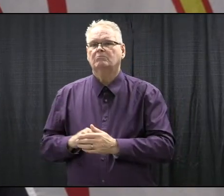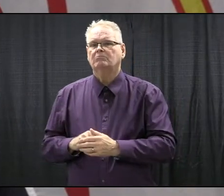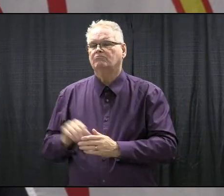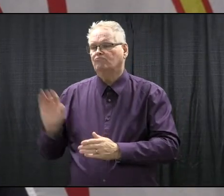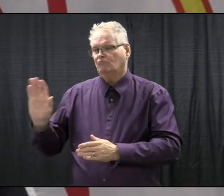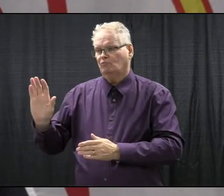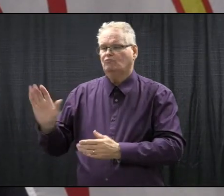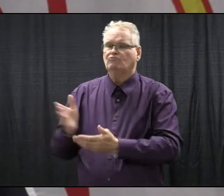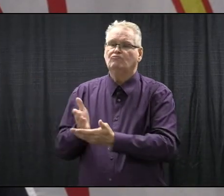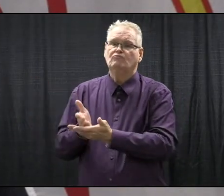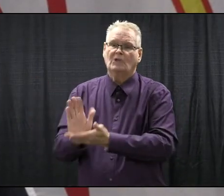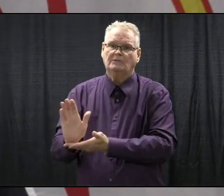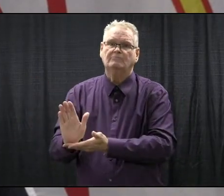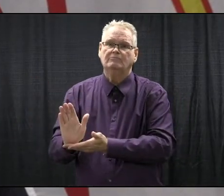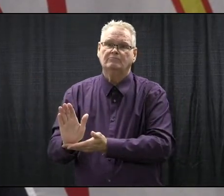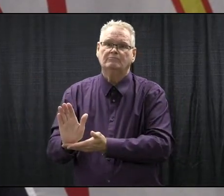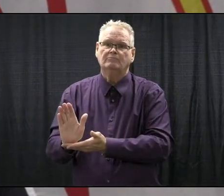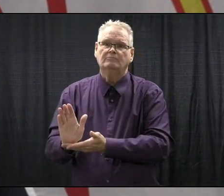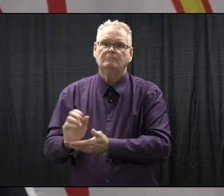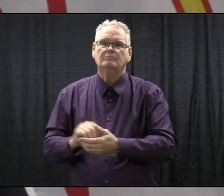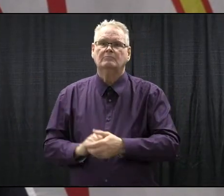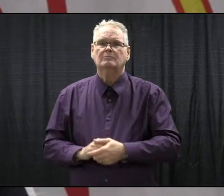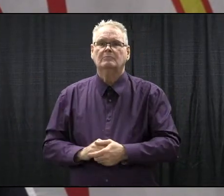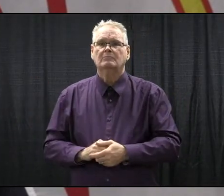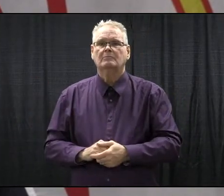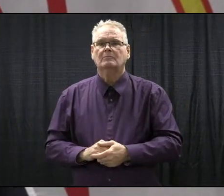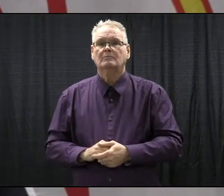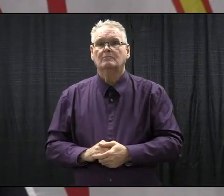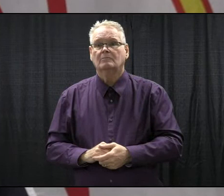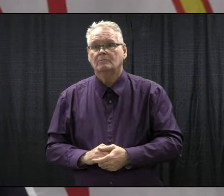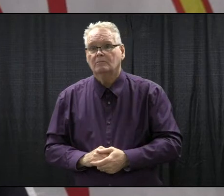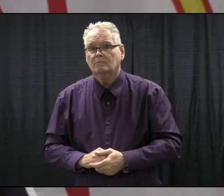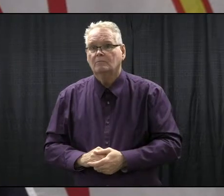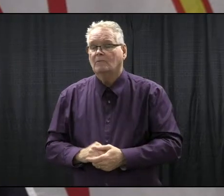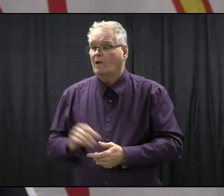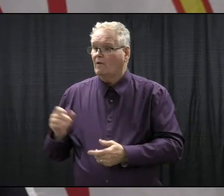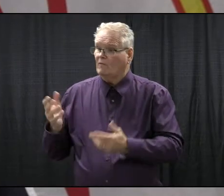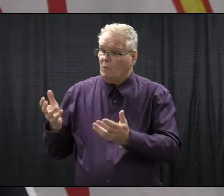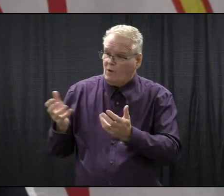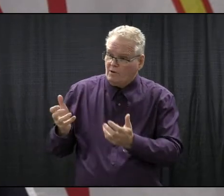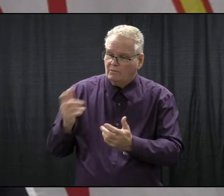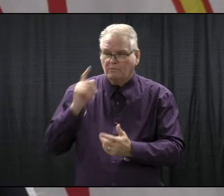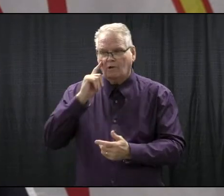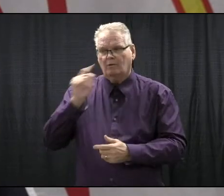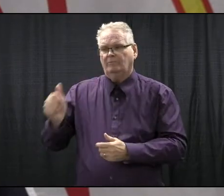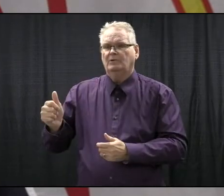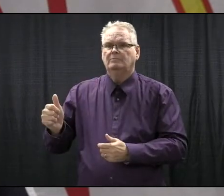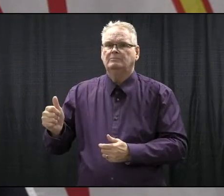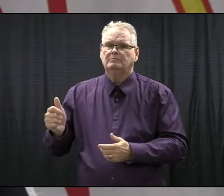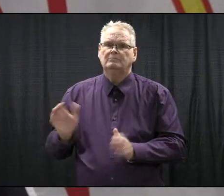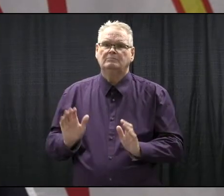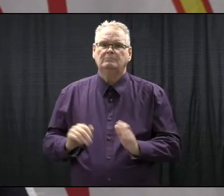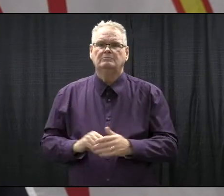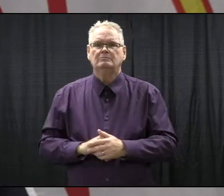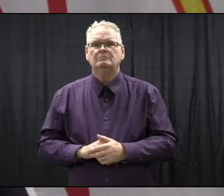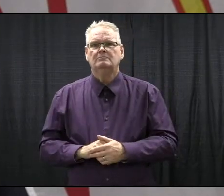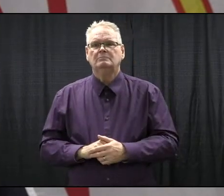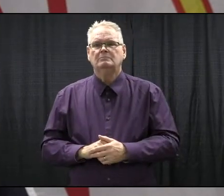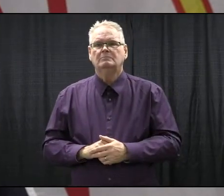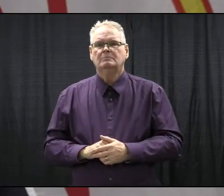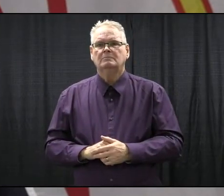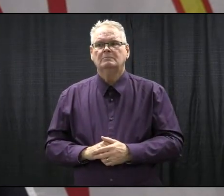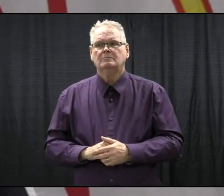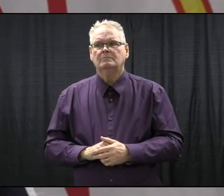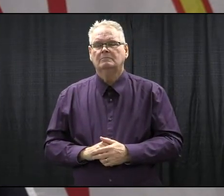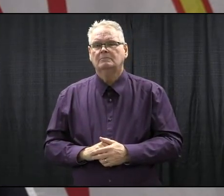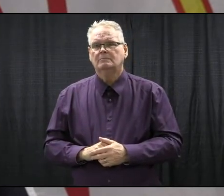a person's right to decide if they want to do that. So to require it certainly would be infringing on that privacy.